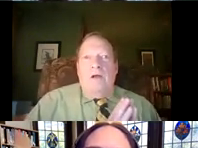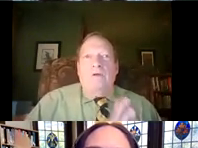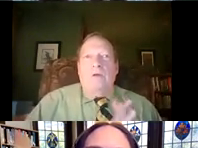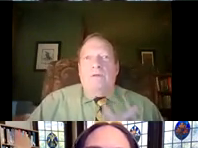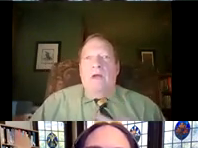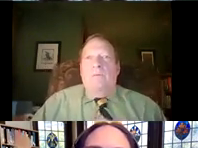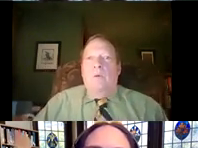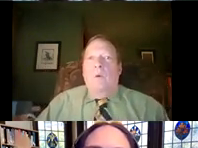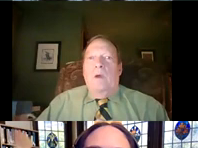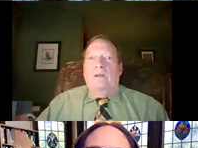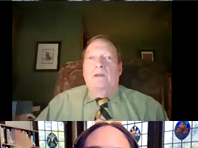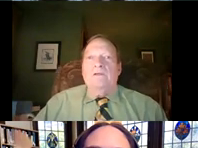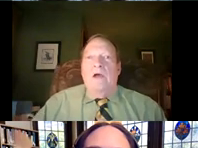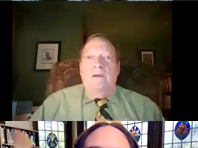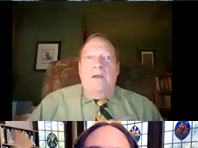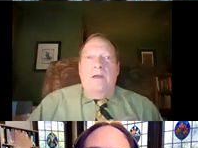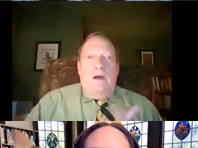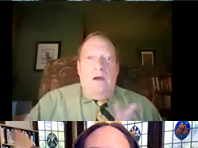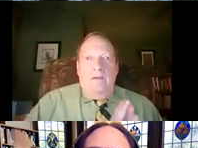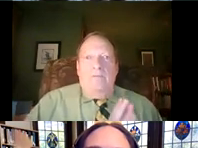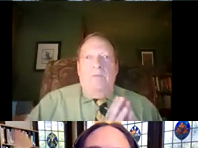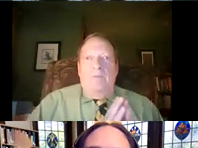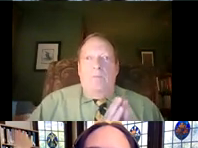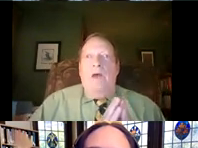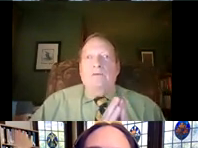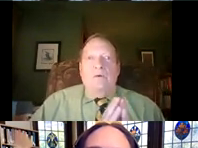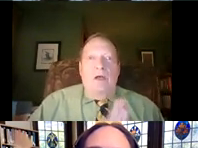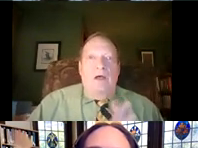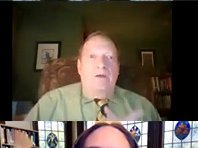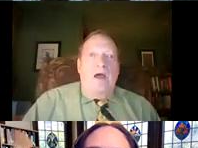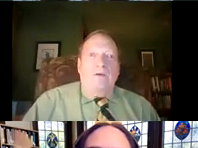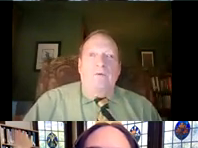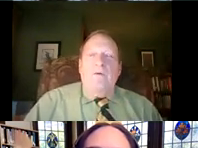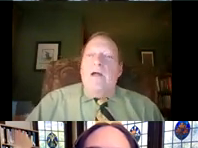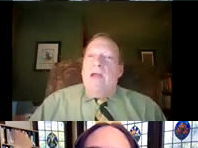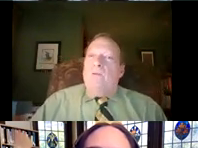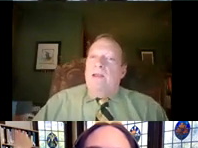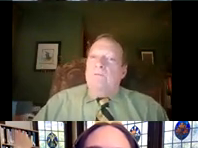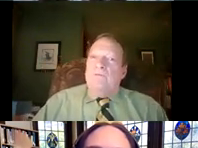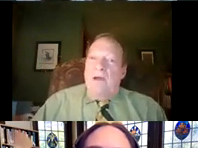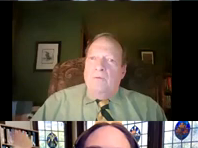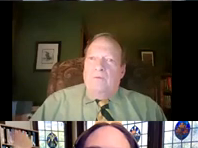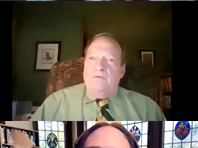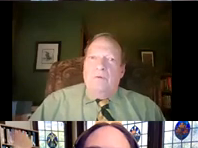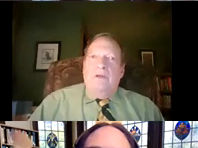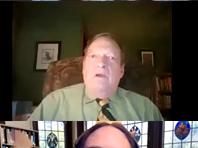out a contract on him at one point and then decided it would be wiser not to. Anyway, he was the founder of SUNY,